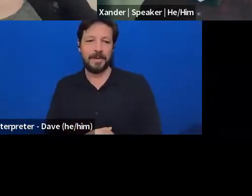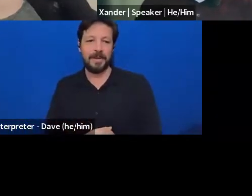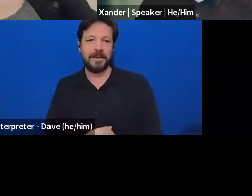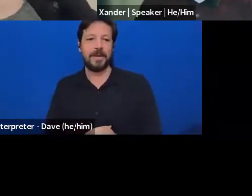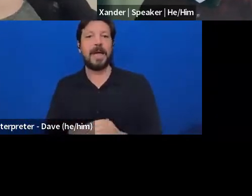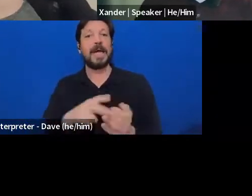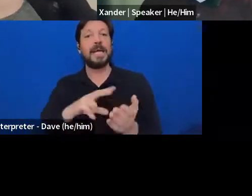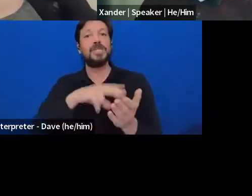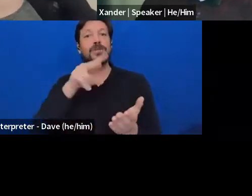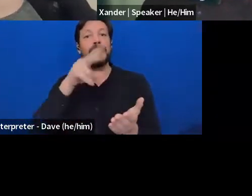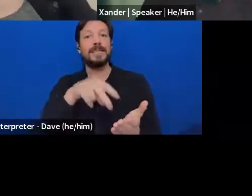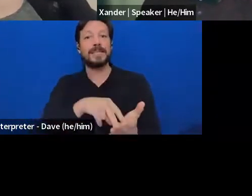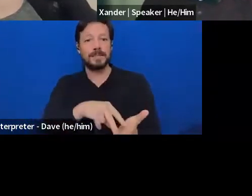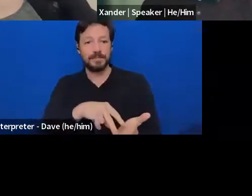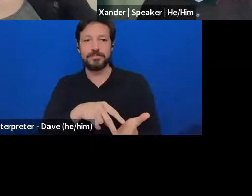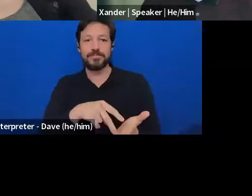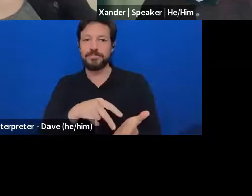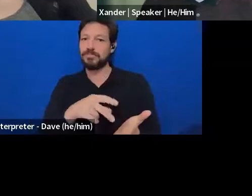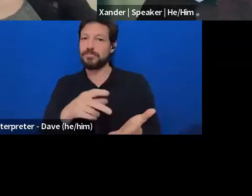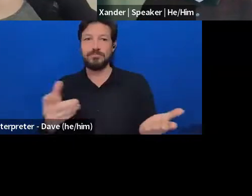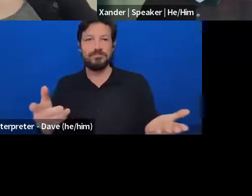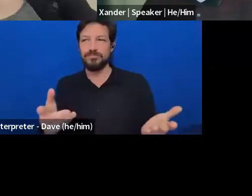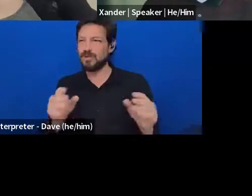Gymnastics was taught at my school for some reason.